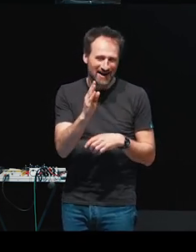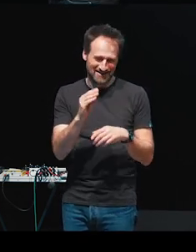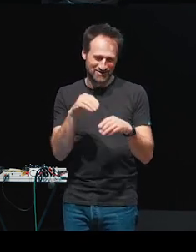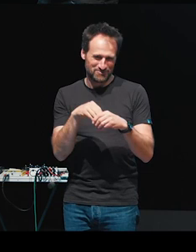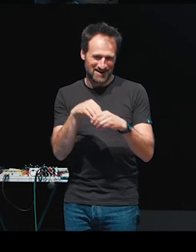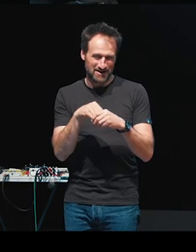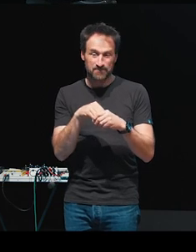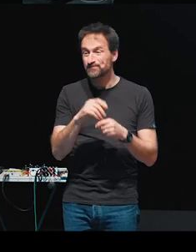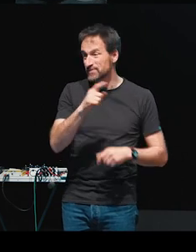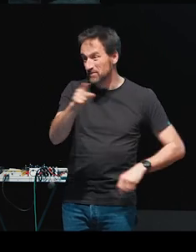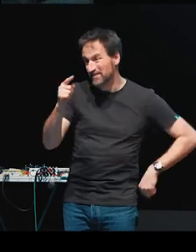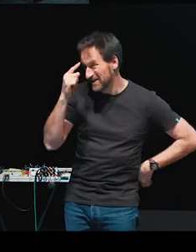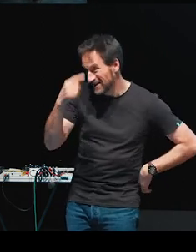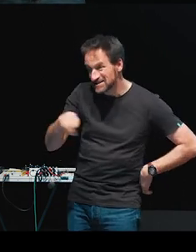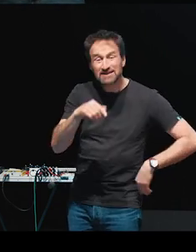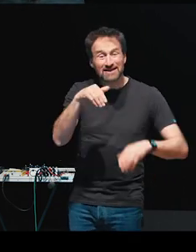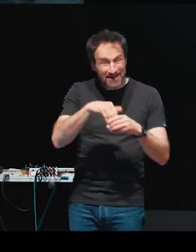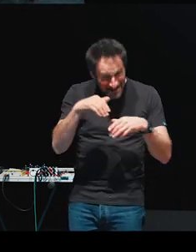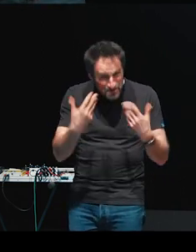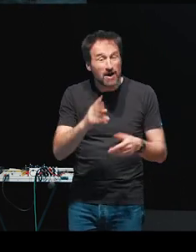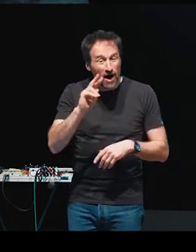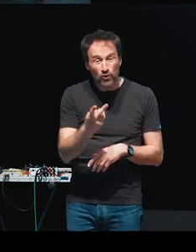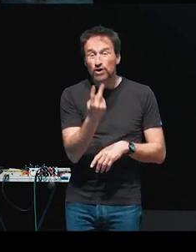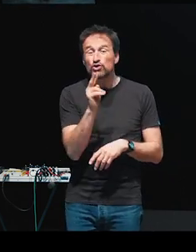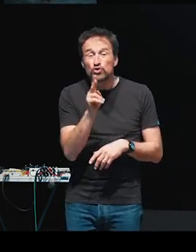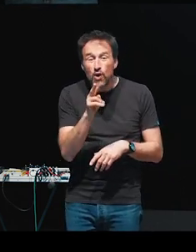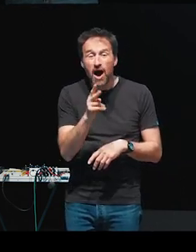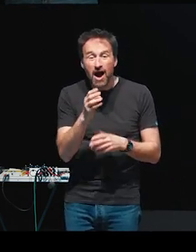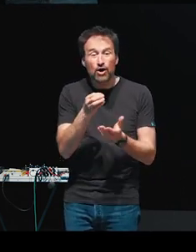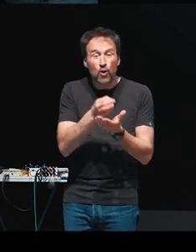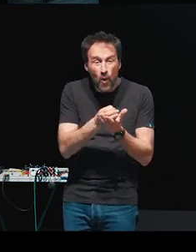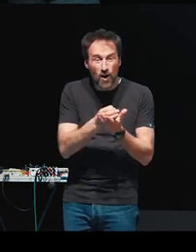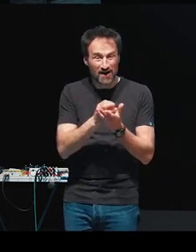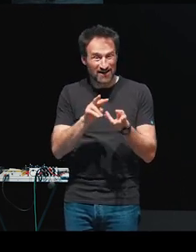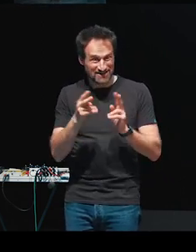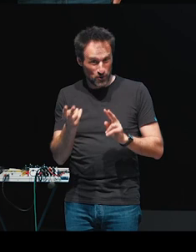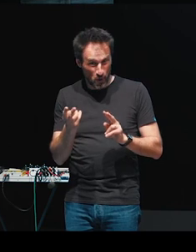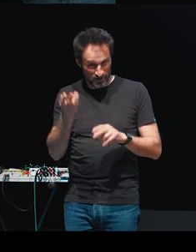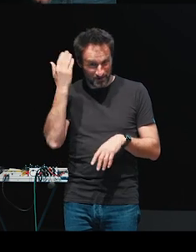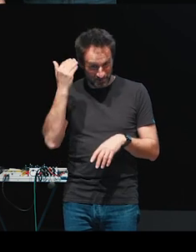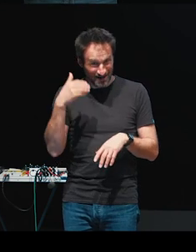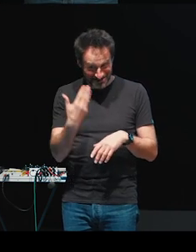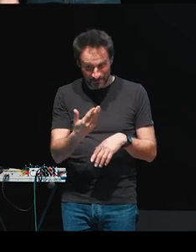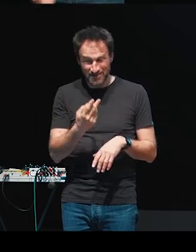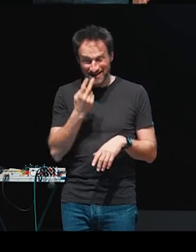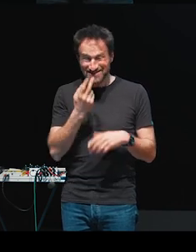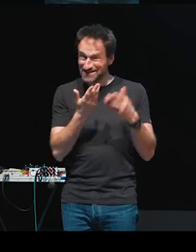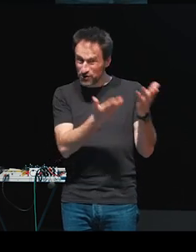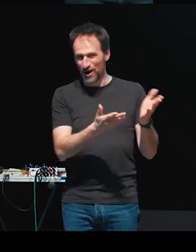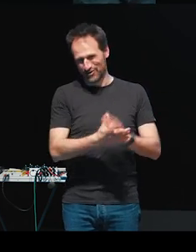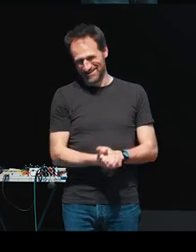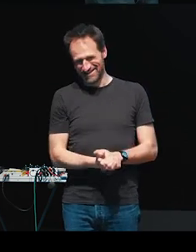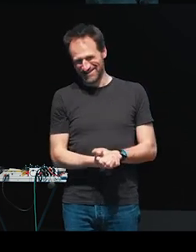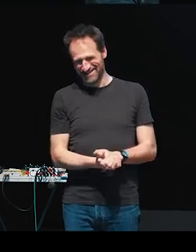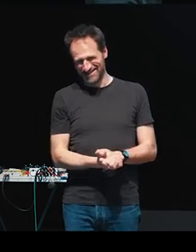there has also been a dual core version of it, a version with 2 CPU cores, and it looked like this.